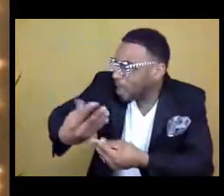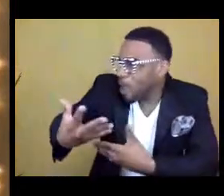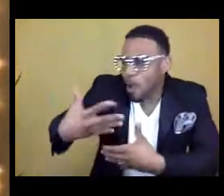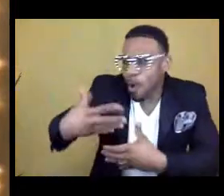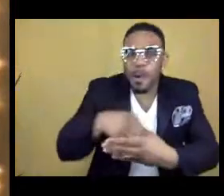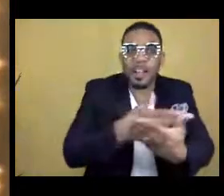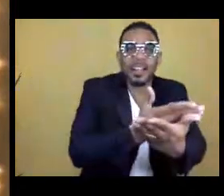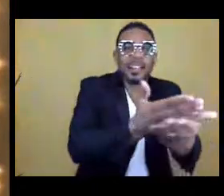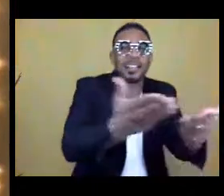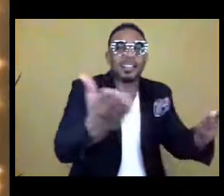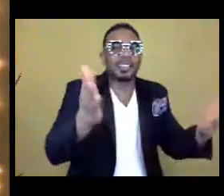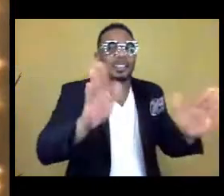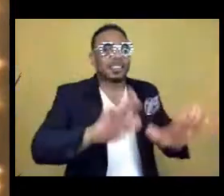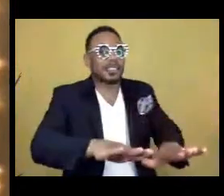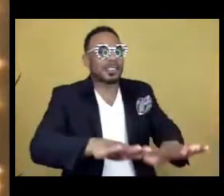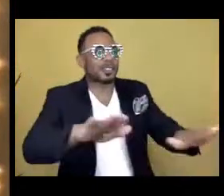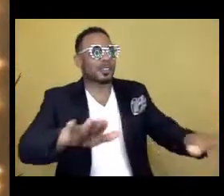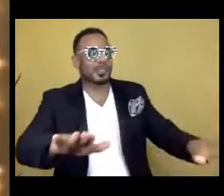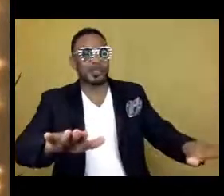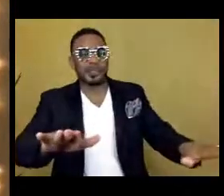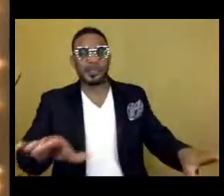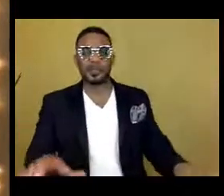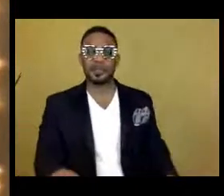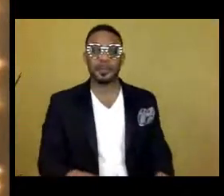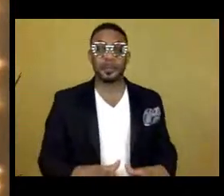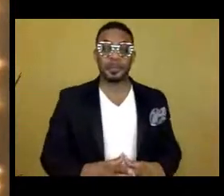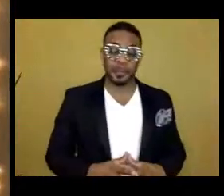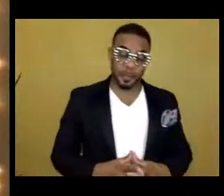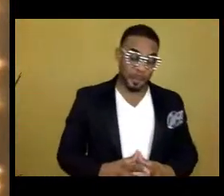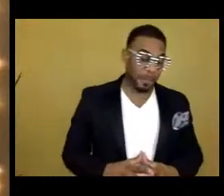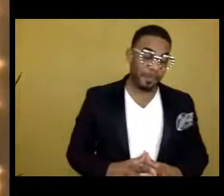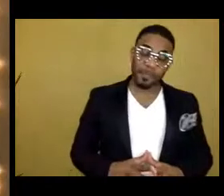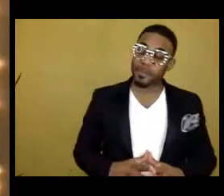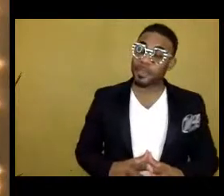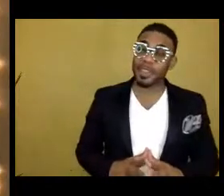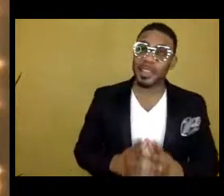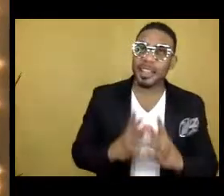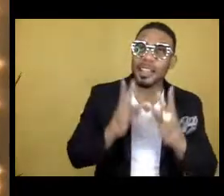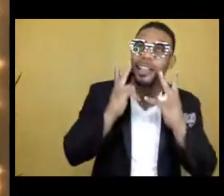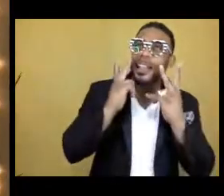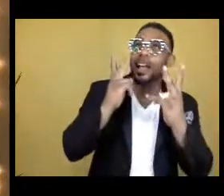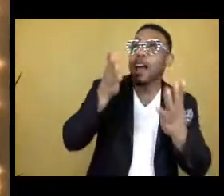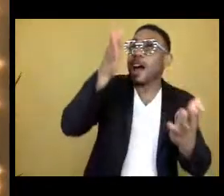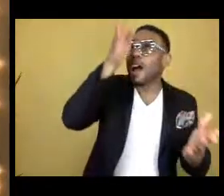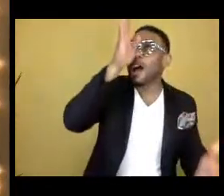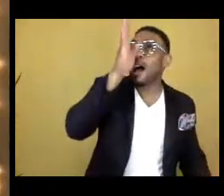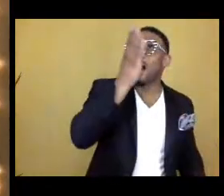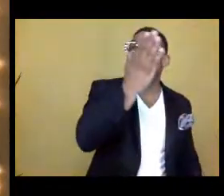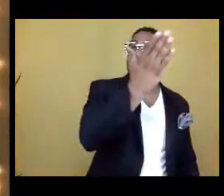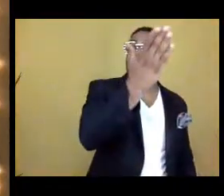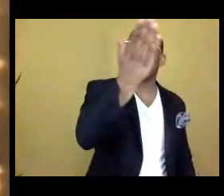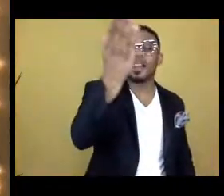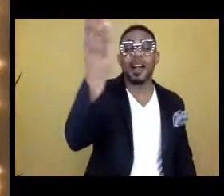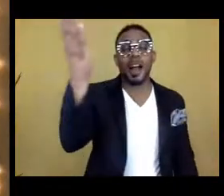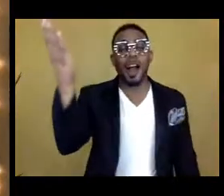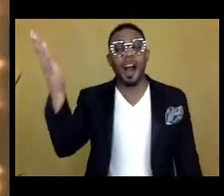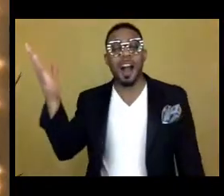within children's reach. I I see God in